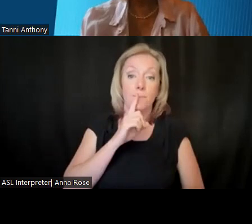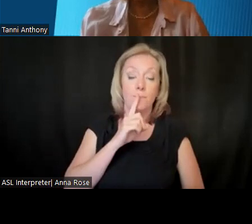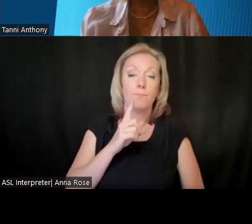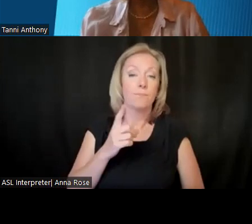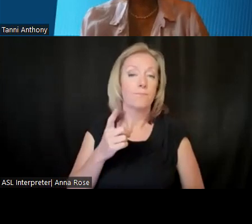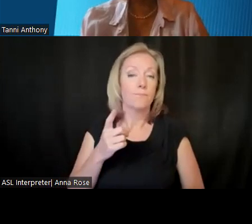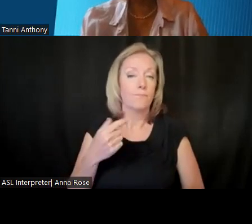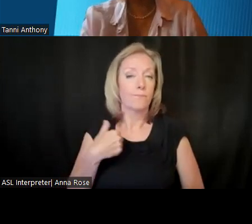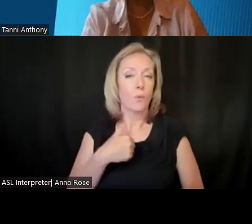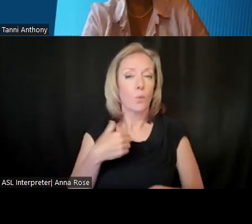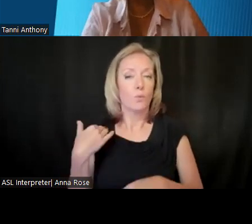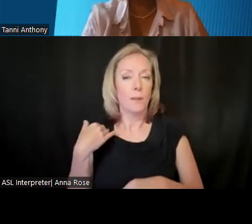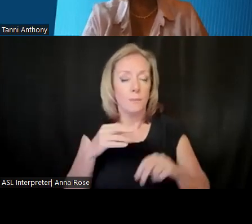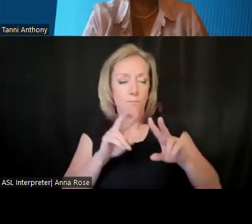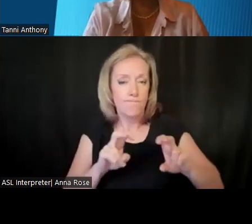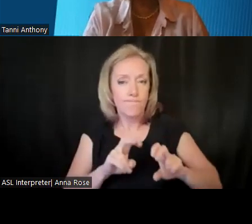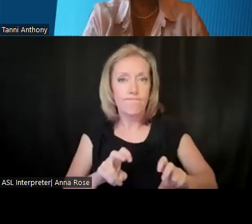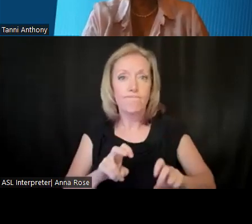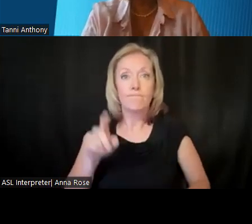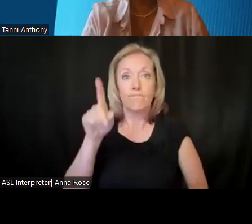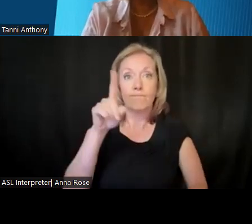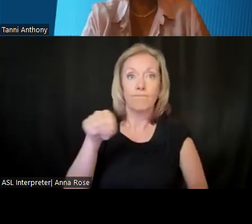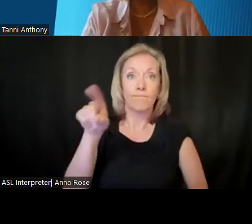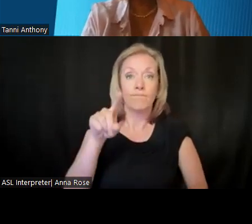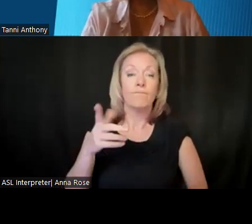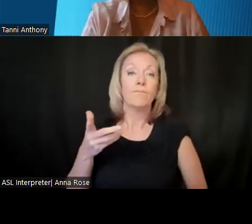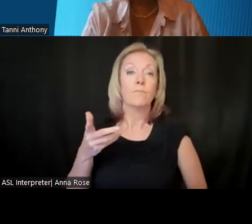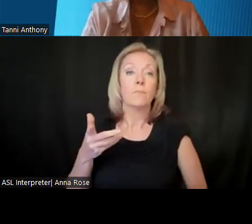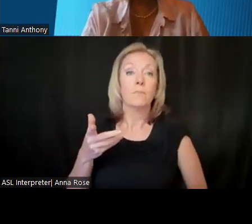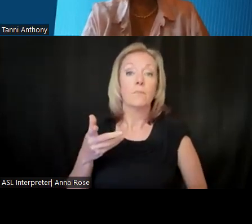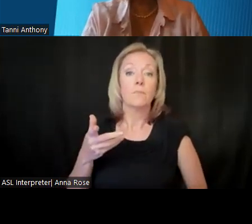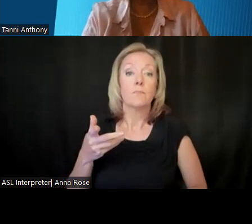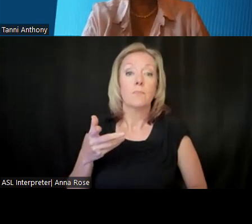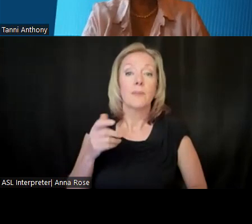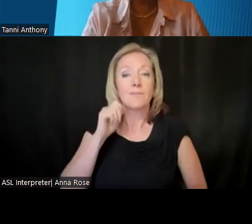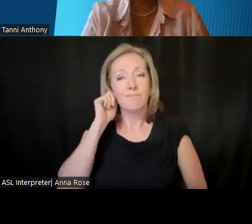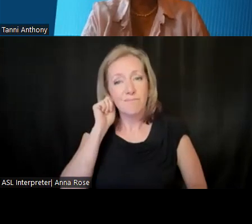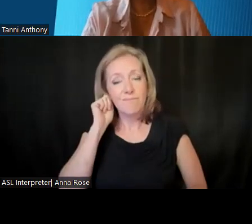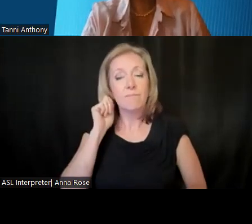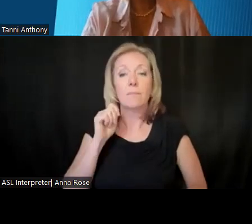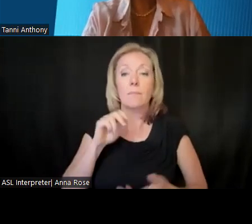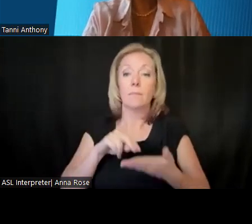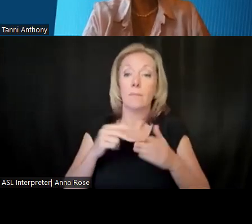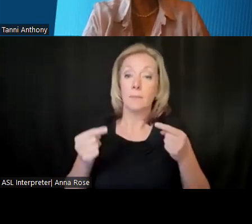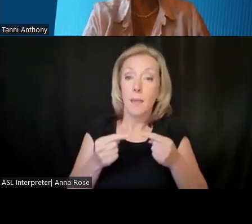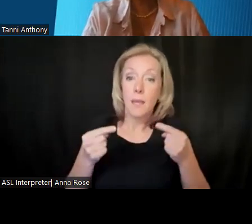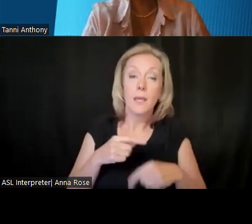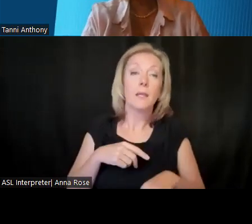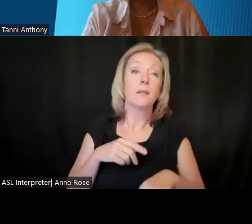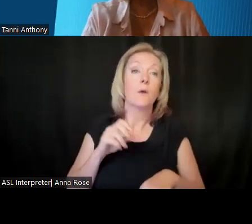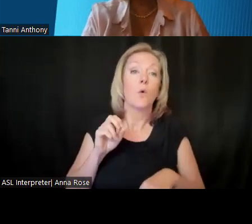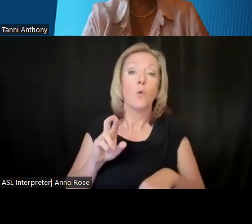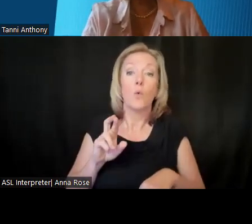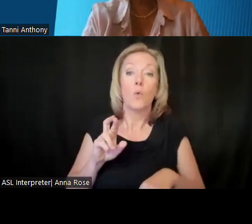kind of pay attention. So the things that I put in here is, do you have that tugging of ears? Does a kid do something,